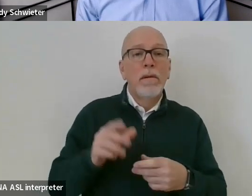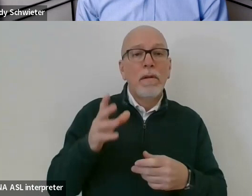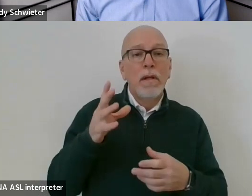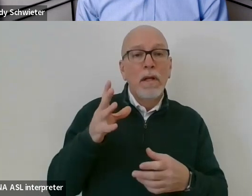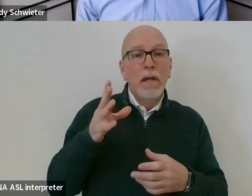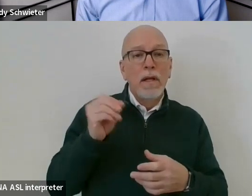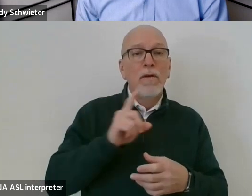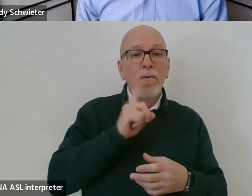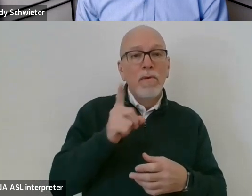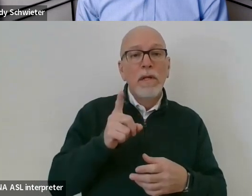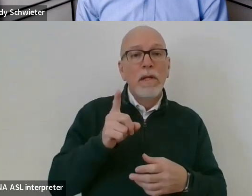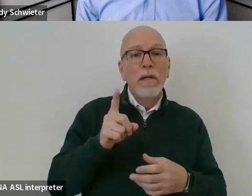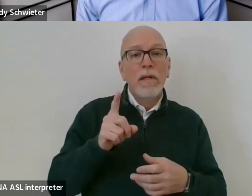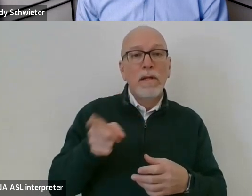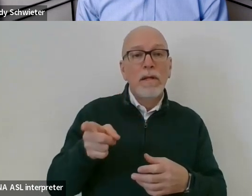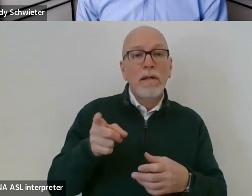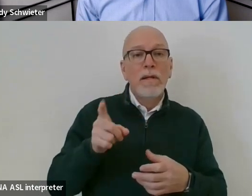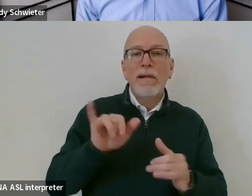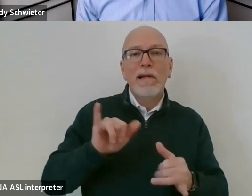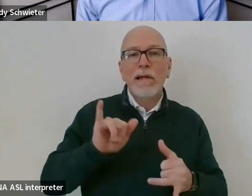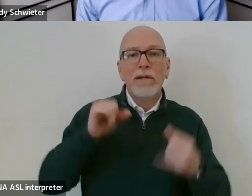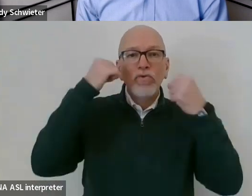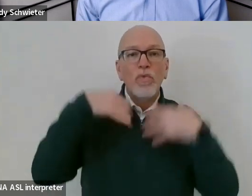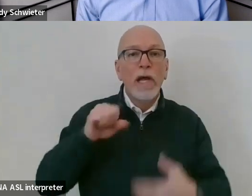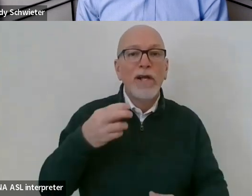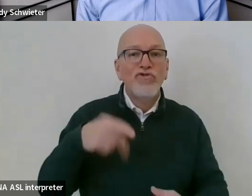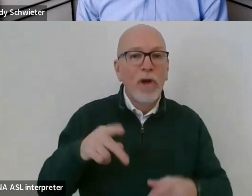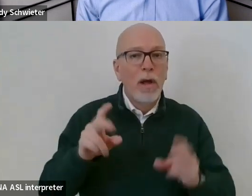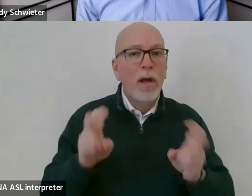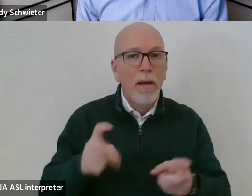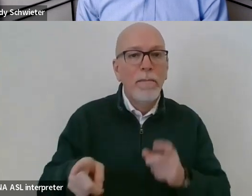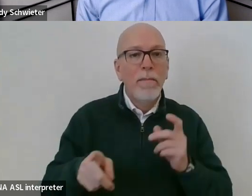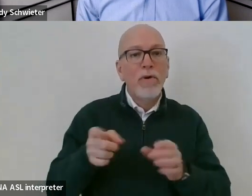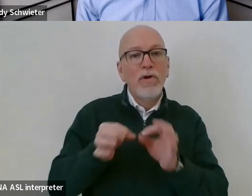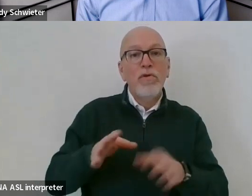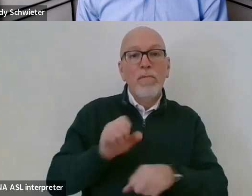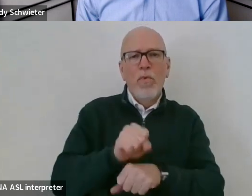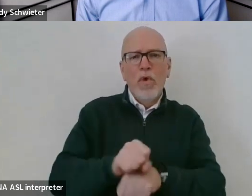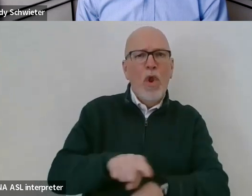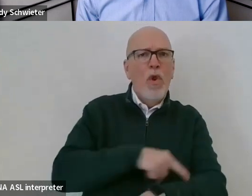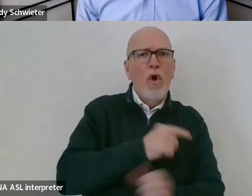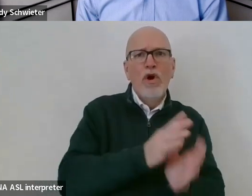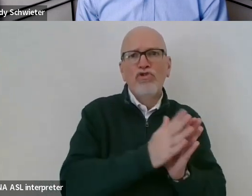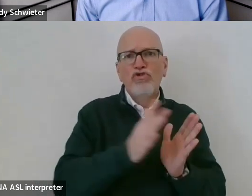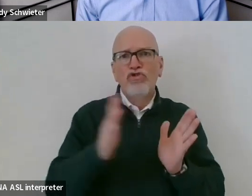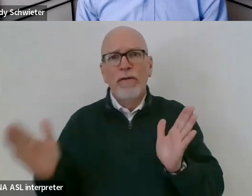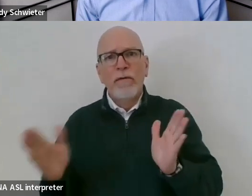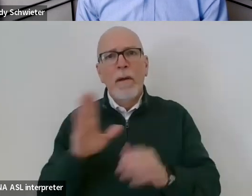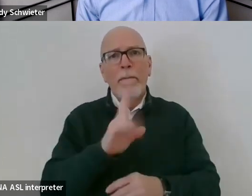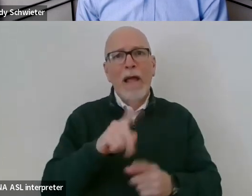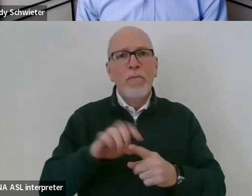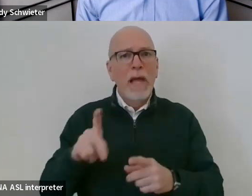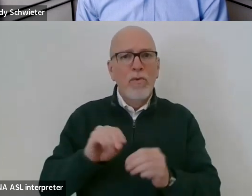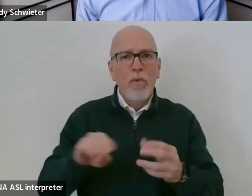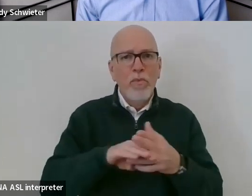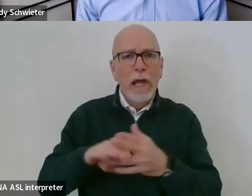in what really amounts to sweatshops where interpreters are working very long shifts back to back with no breaks